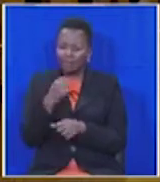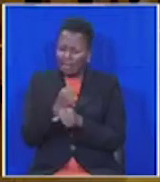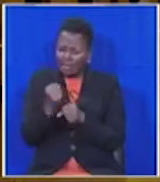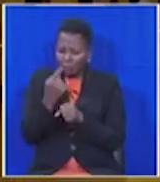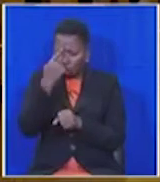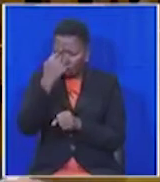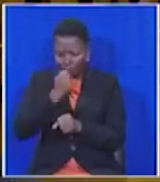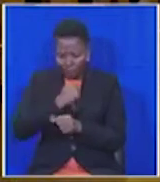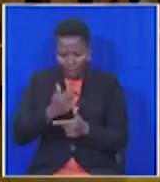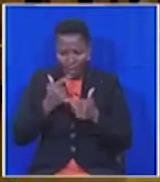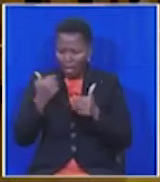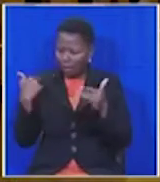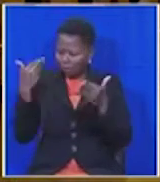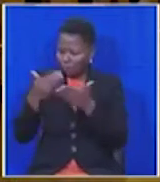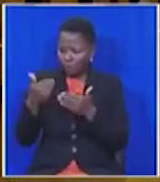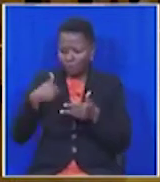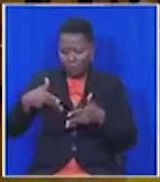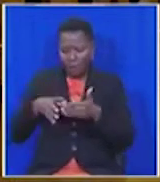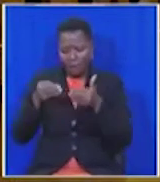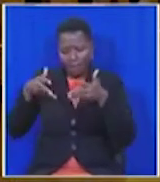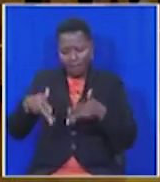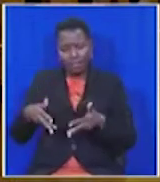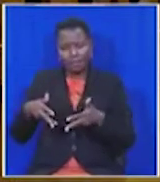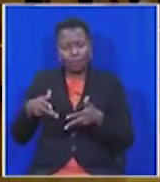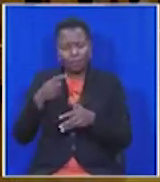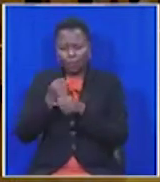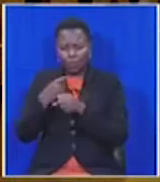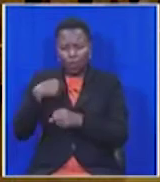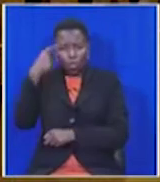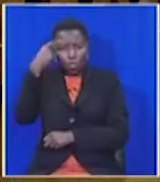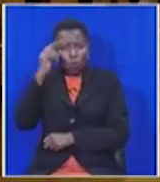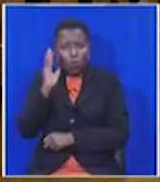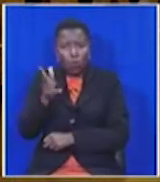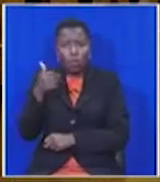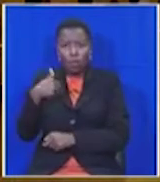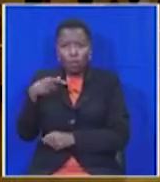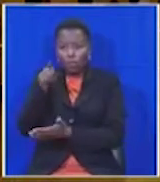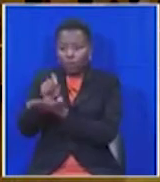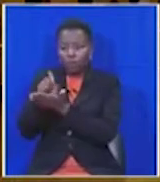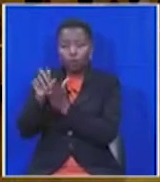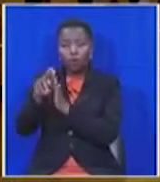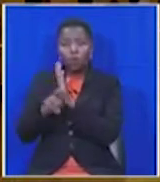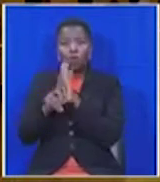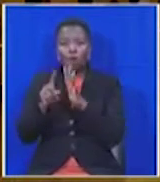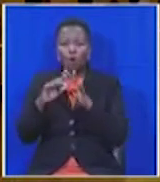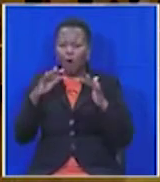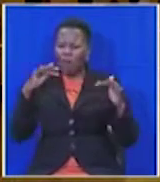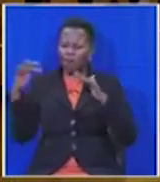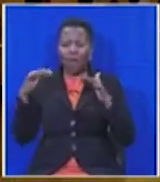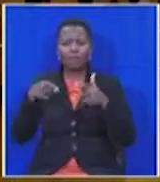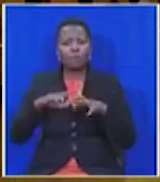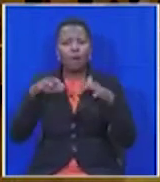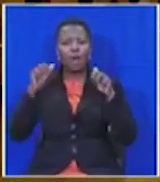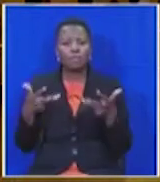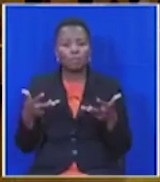certainly as my history as a Member of Parliament, did I ever think that we would be writing rules for a violent Parliament. And I think we